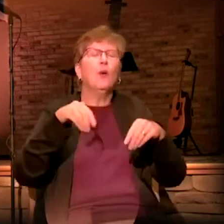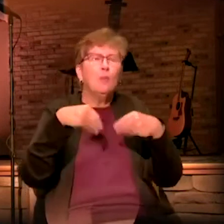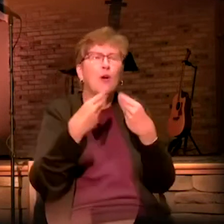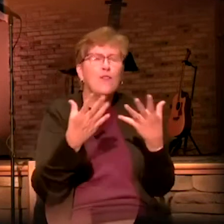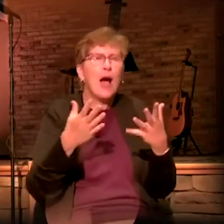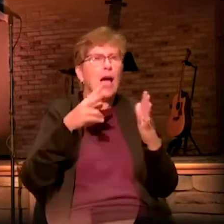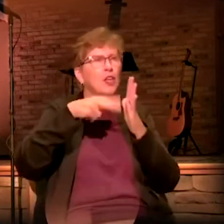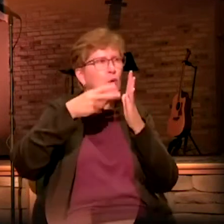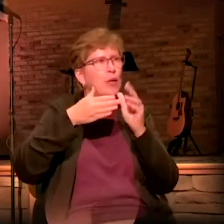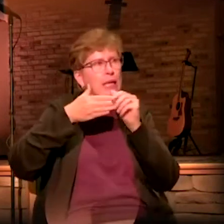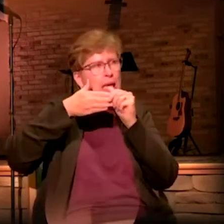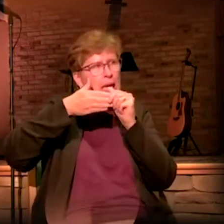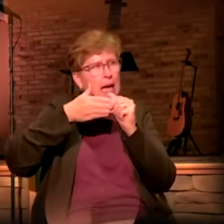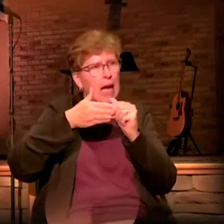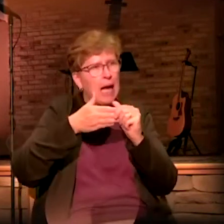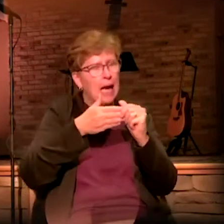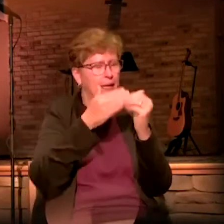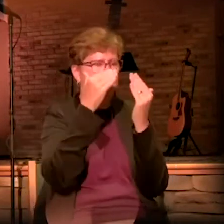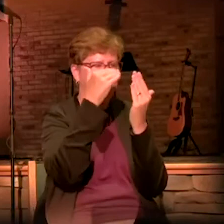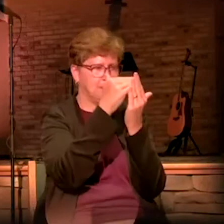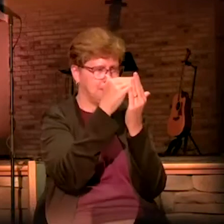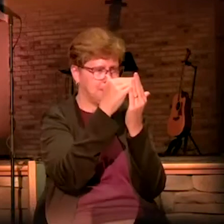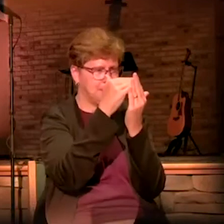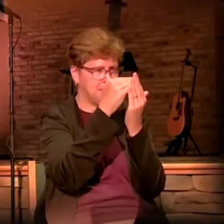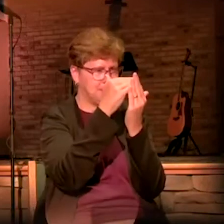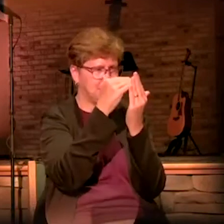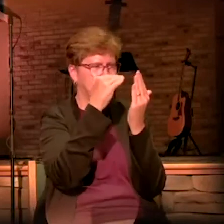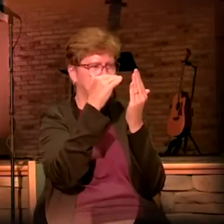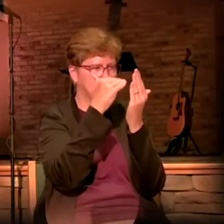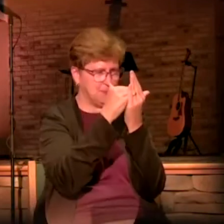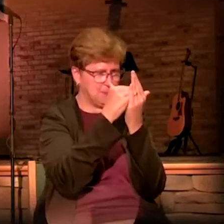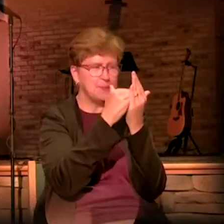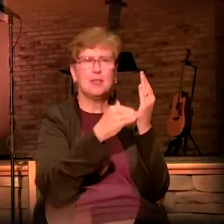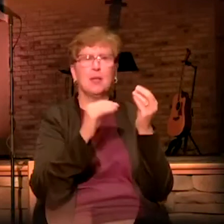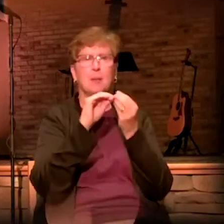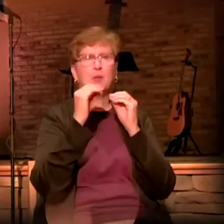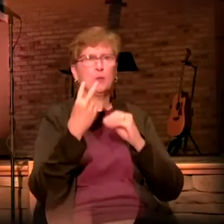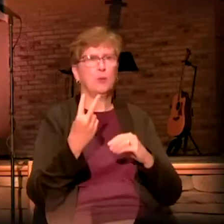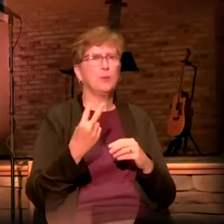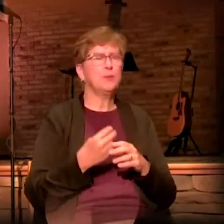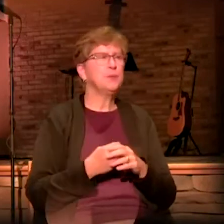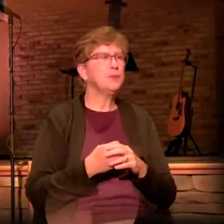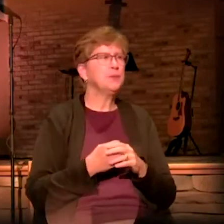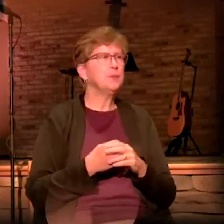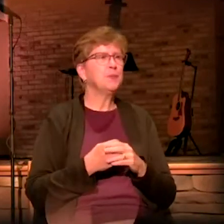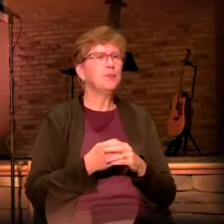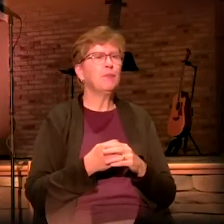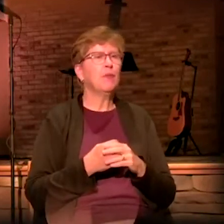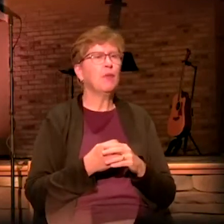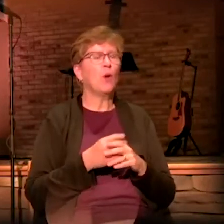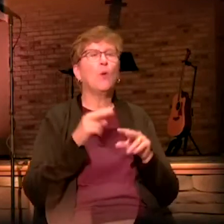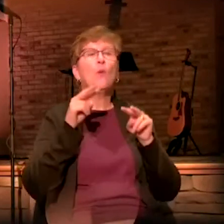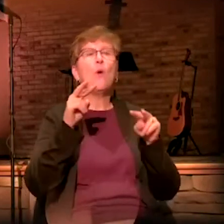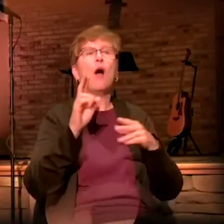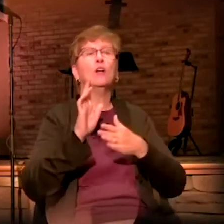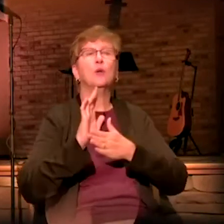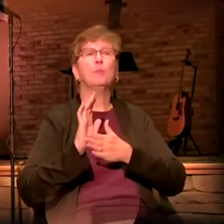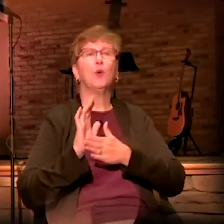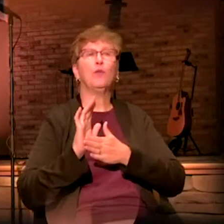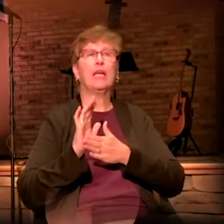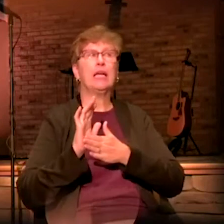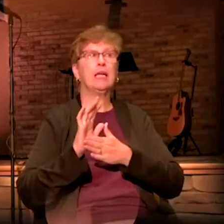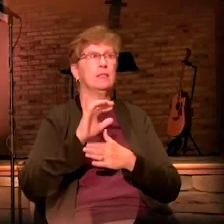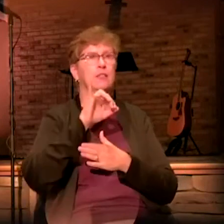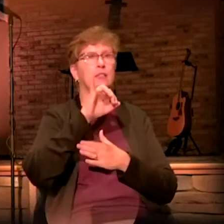can get through challenge number one, read the Gospel of Luke. Challenge number two, watch the movie